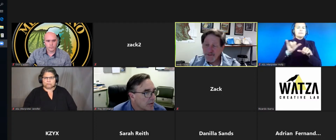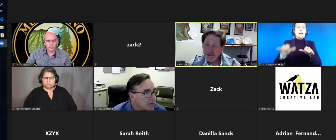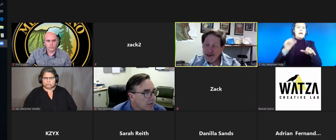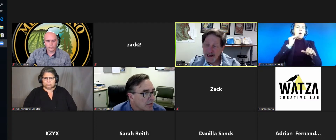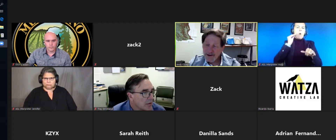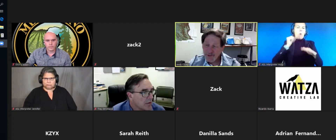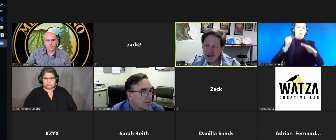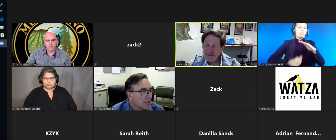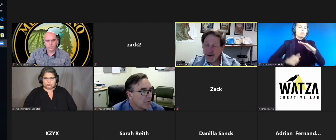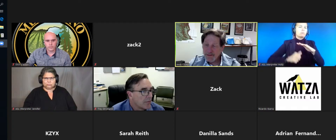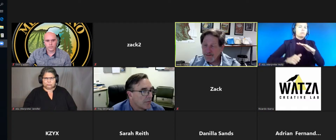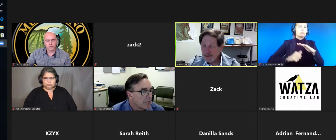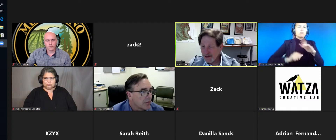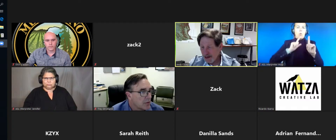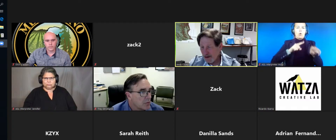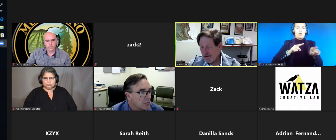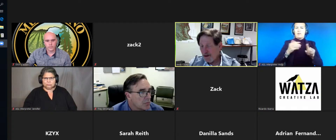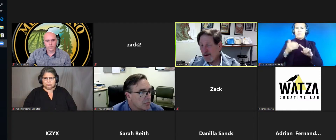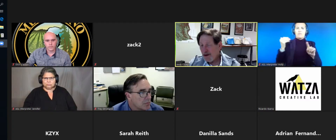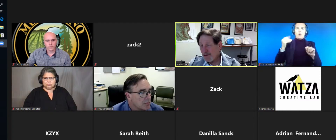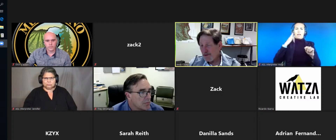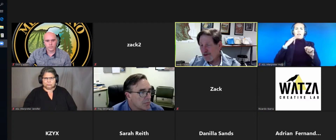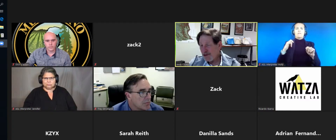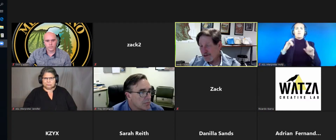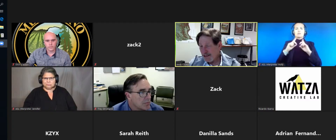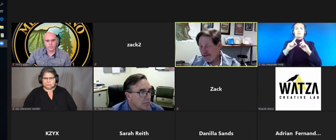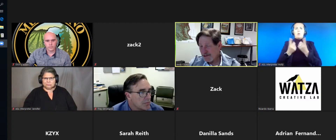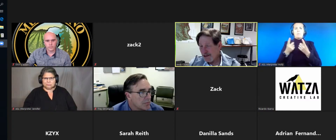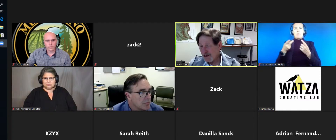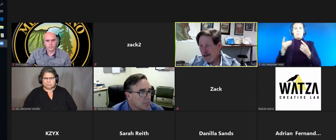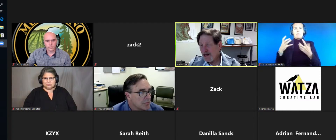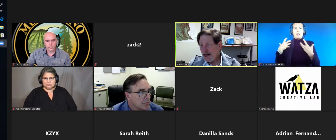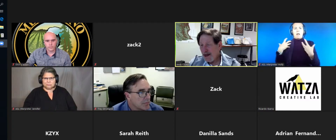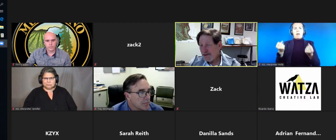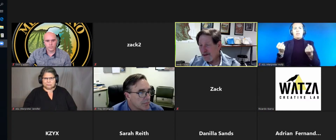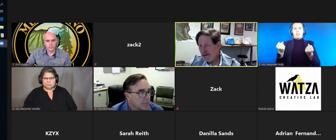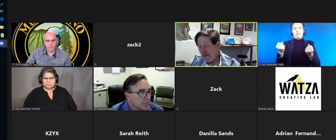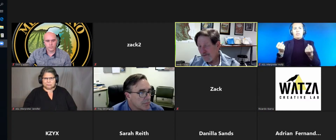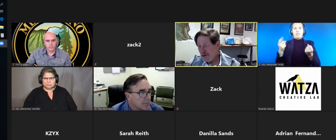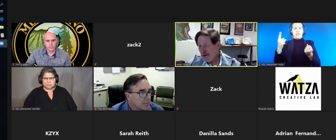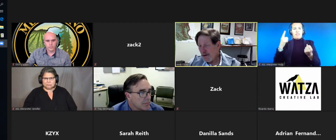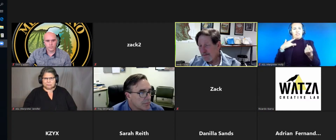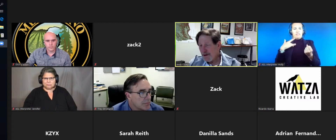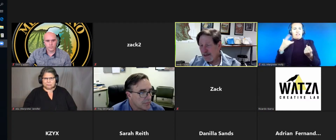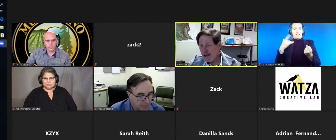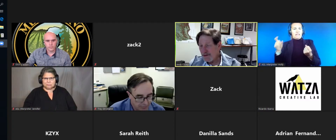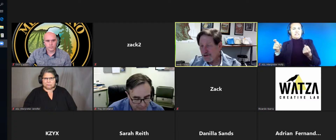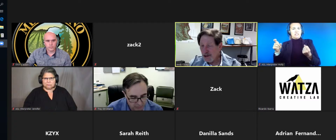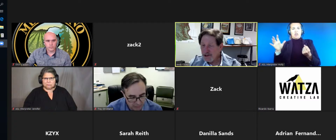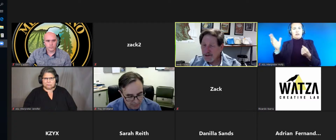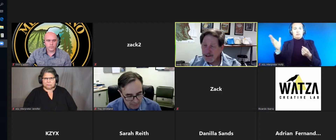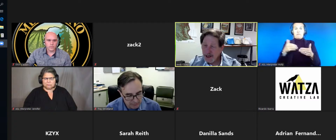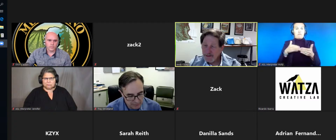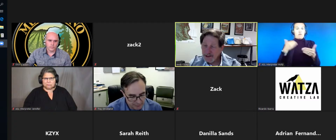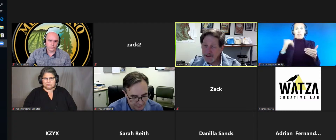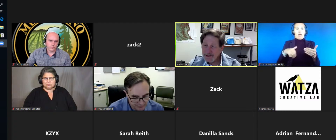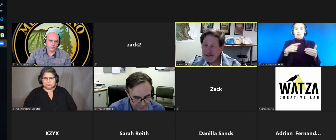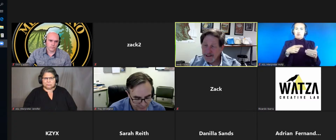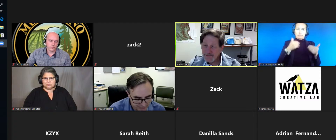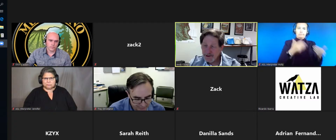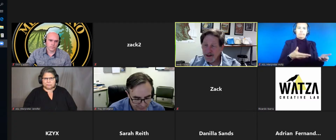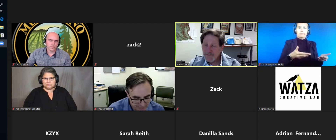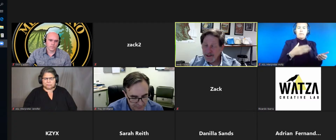even before the California Department of Public Health thought that it was necessary. And the California Department of Public Health has also